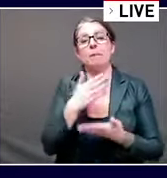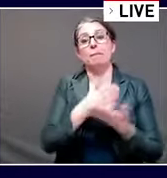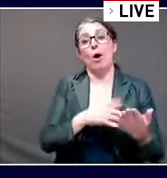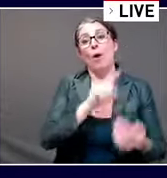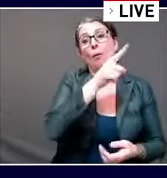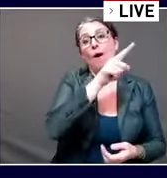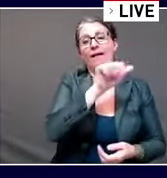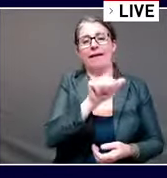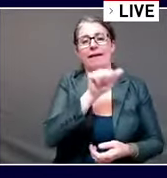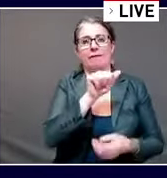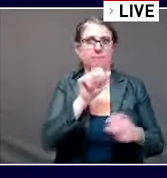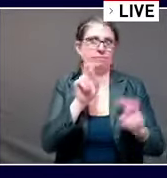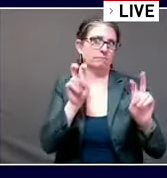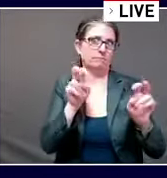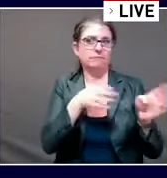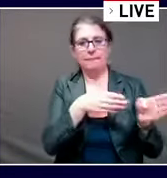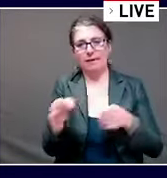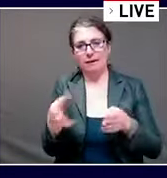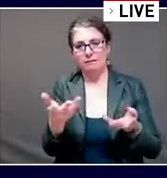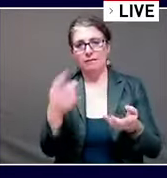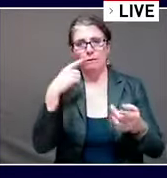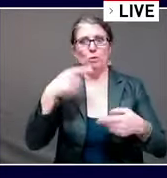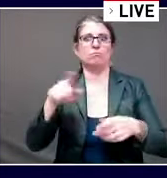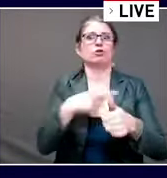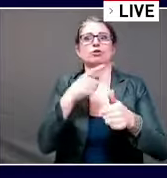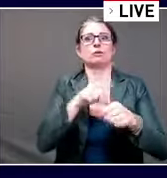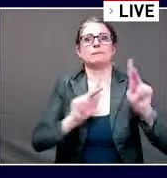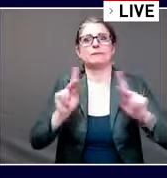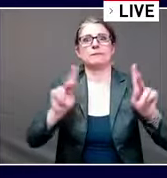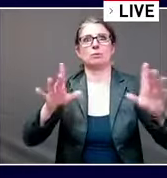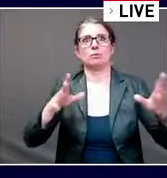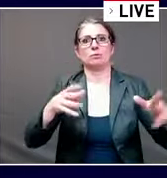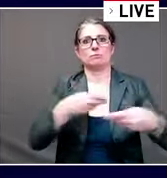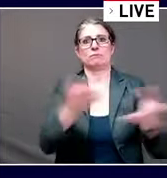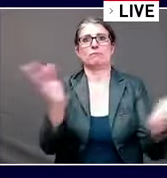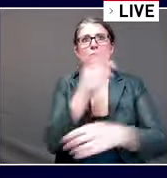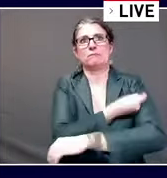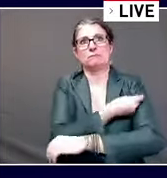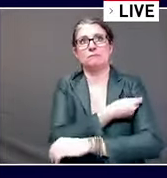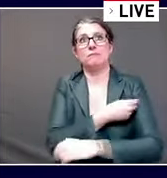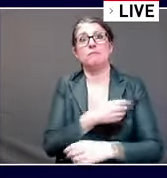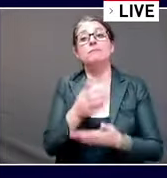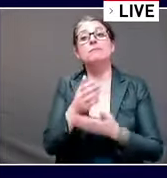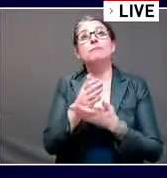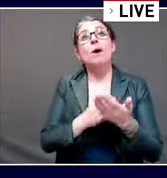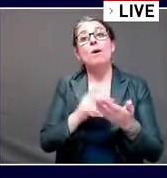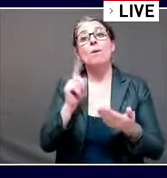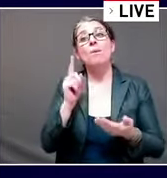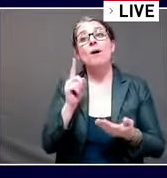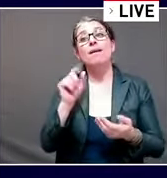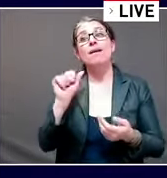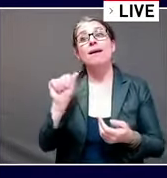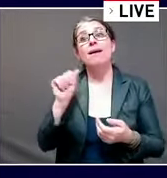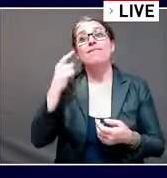of the advantage of the Moderna vaccine, because we can ship it out and it need not be placed into ultra cold storage.